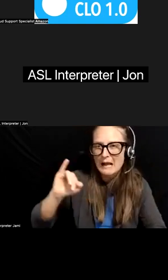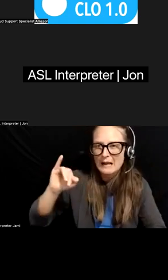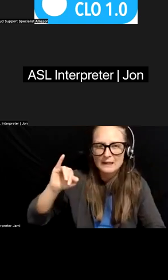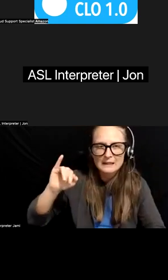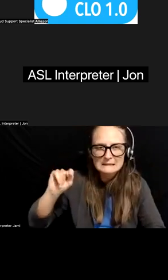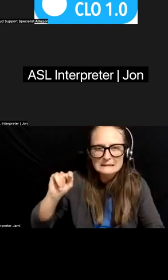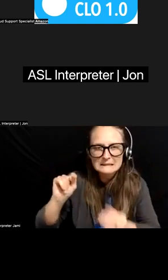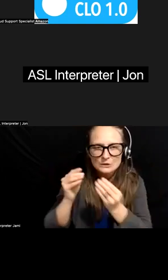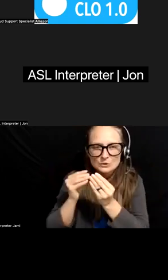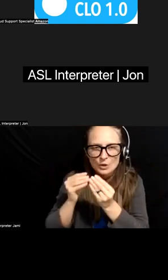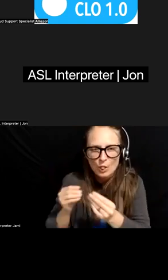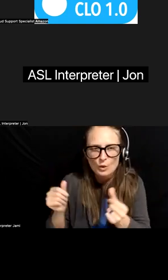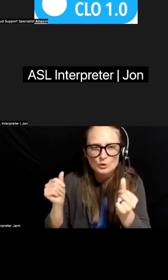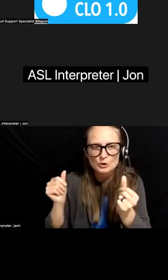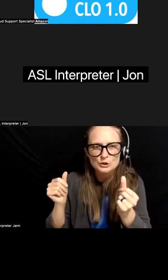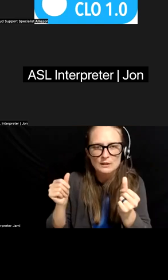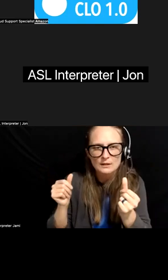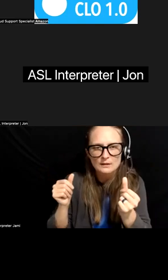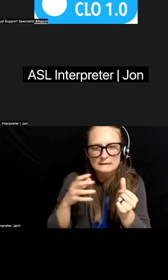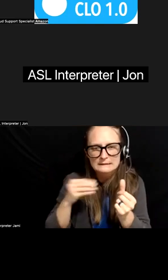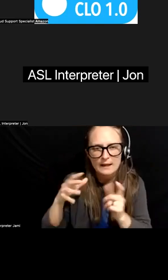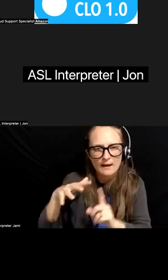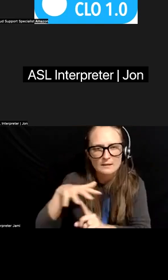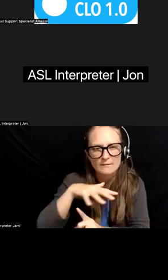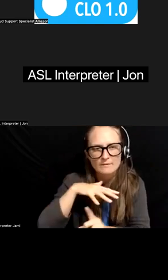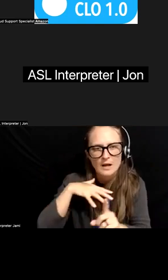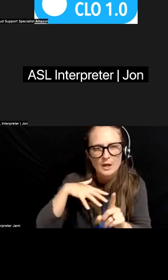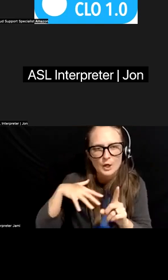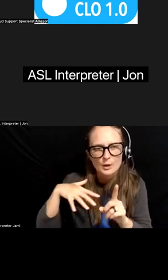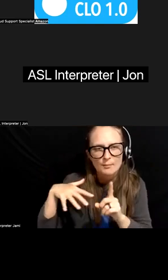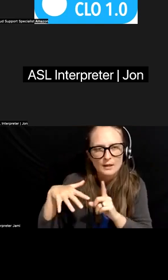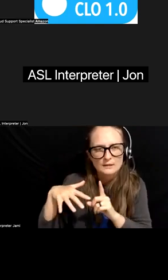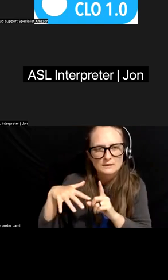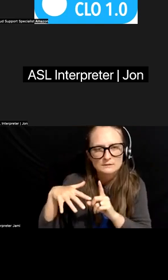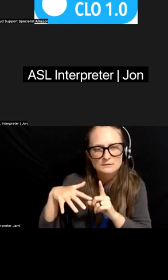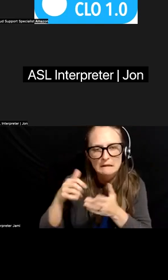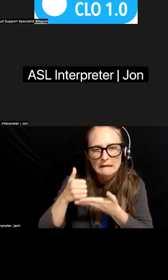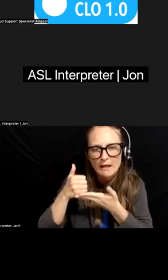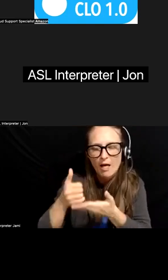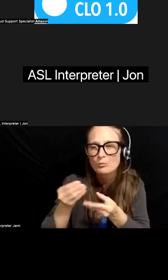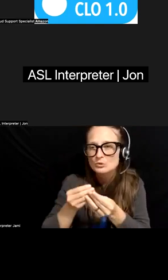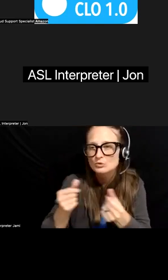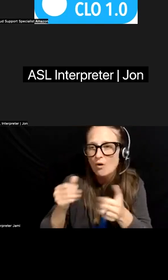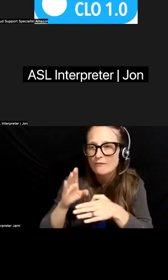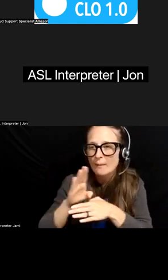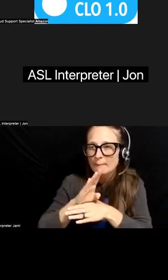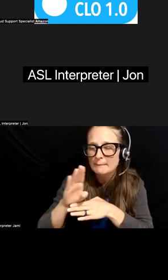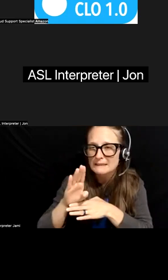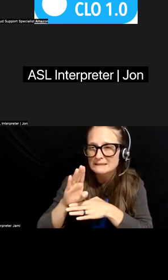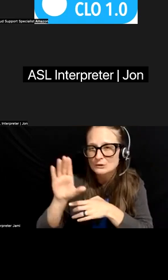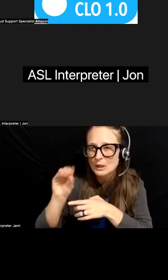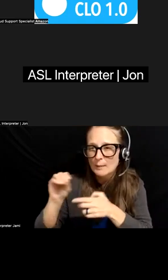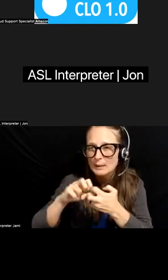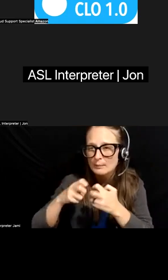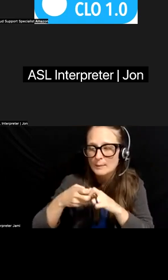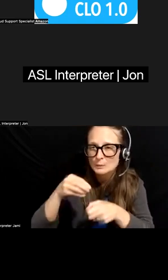solutions and environments that can help solve business problems within the cloud.